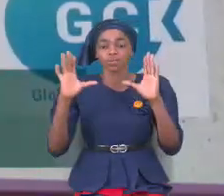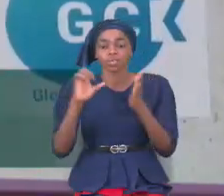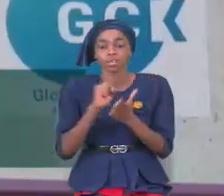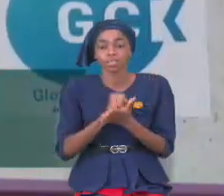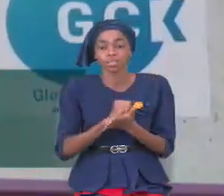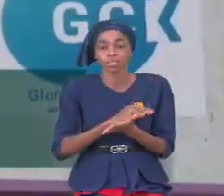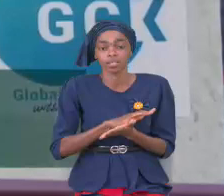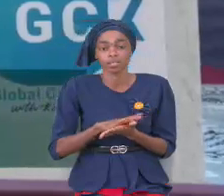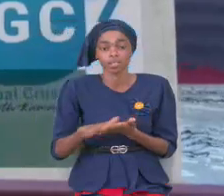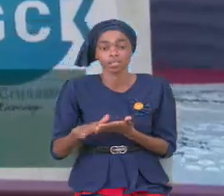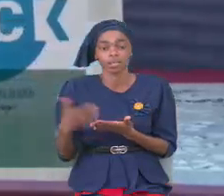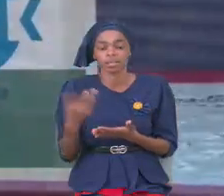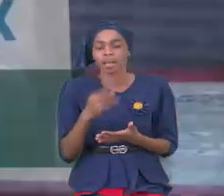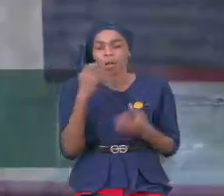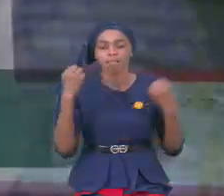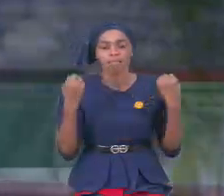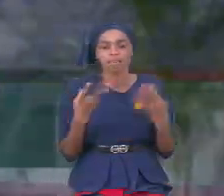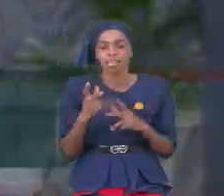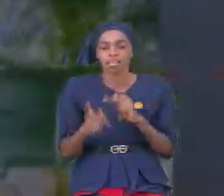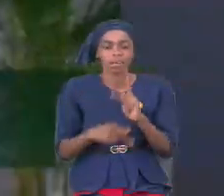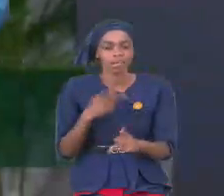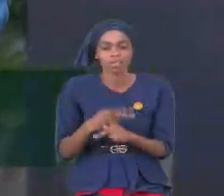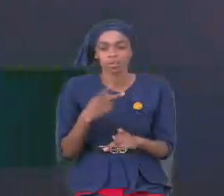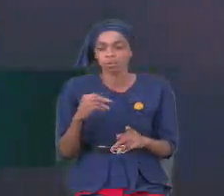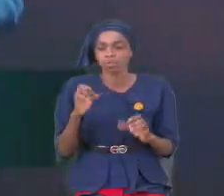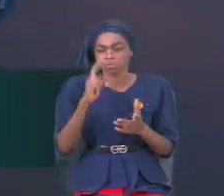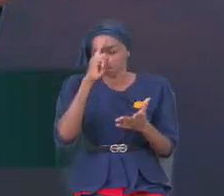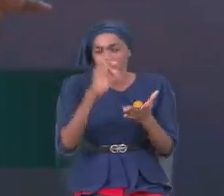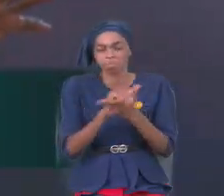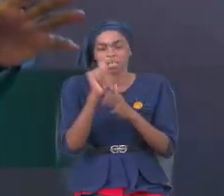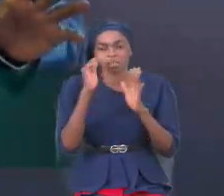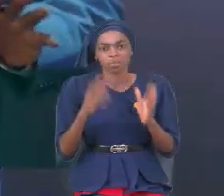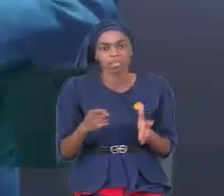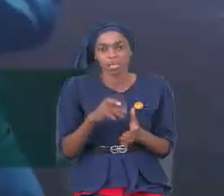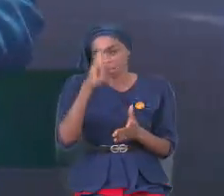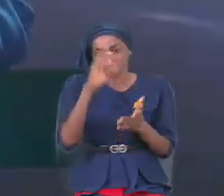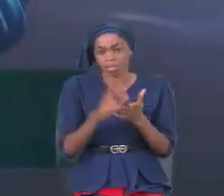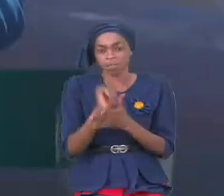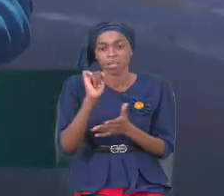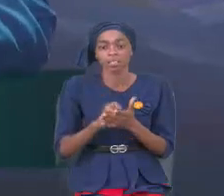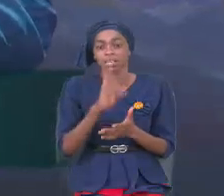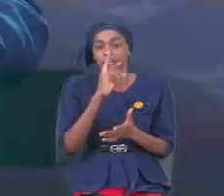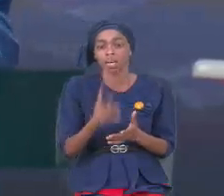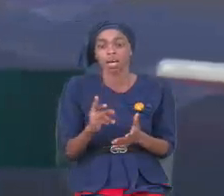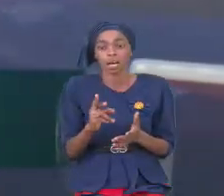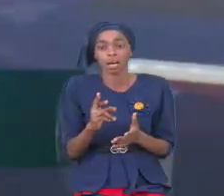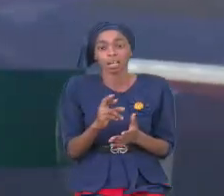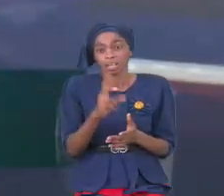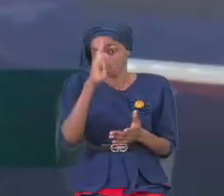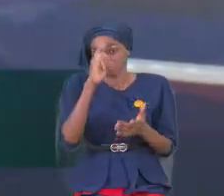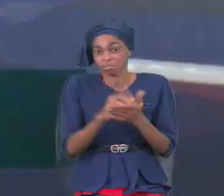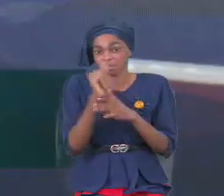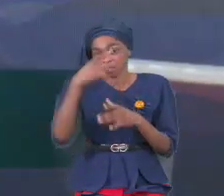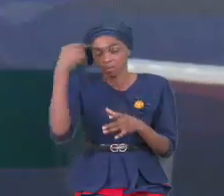There are saints that are saints by the provision of God, and so provisionally